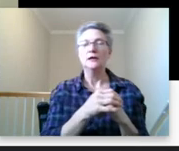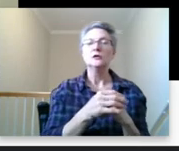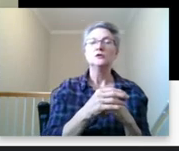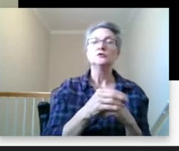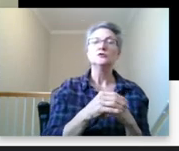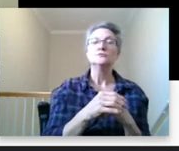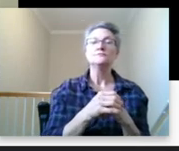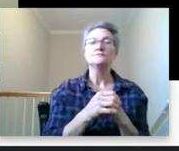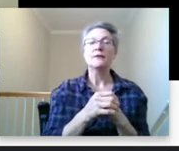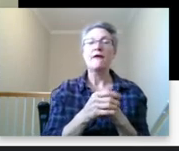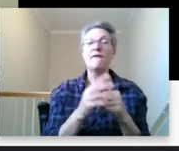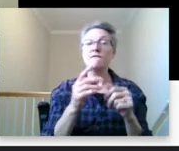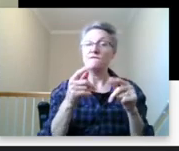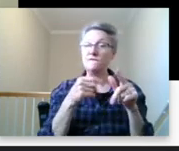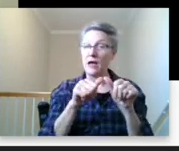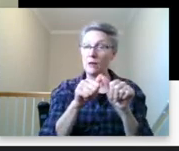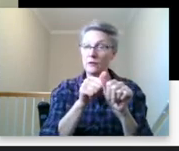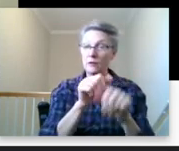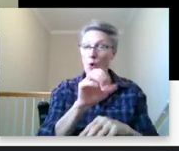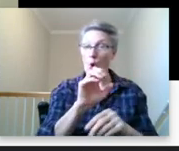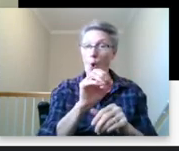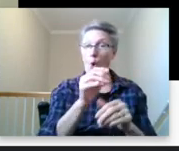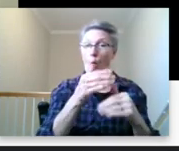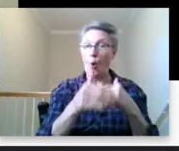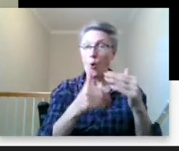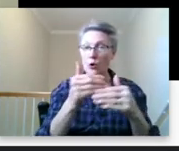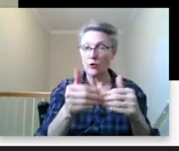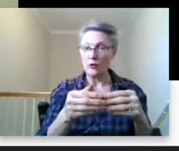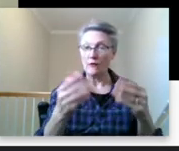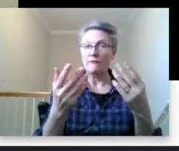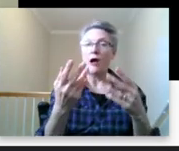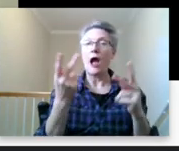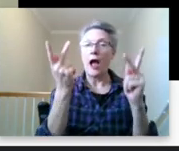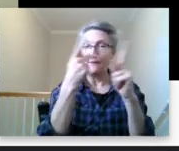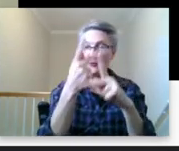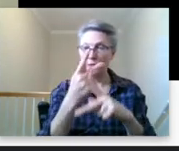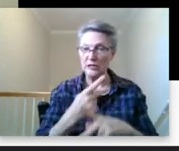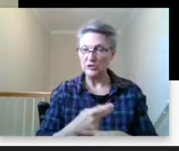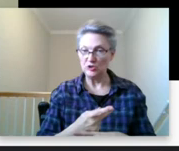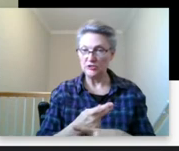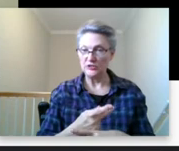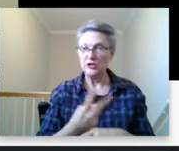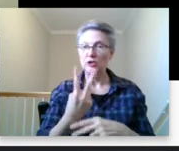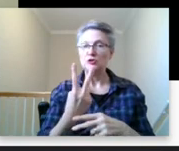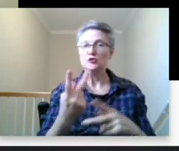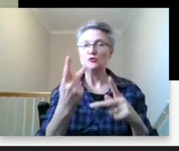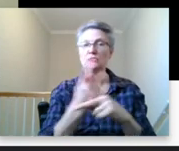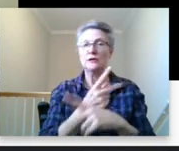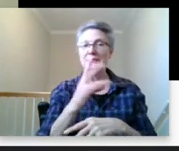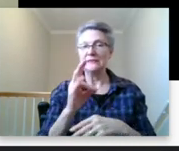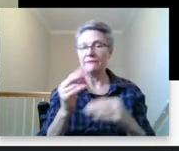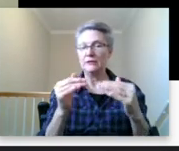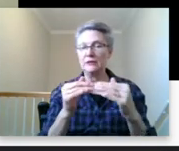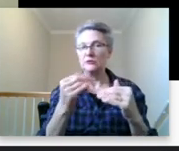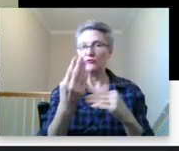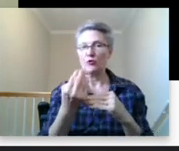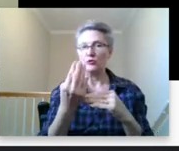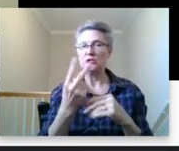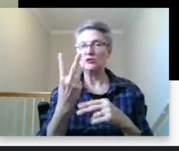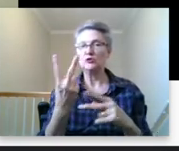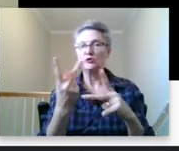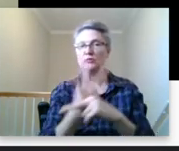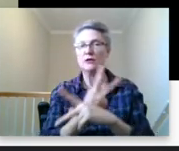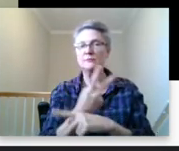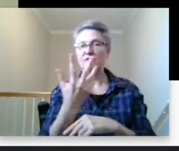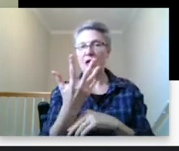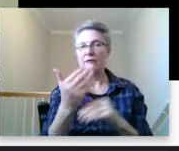So following the order of operations, I'll do 2 times 7, which is 14, then 2 times 5, which is 10. I'm already